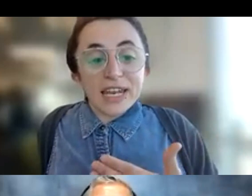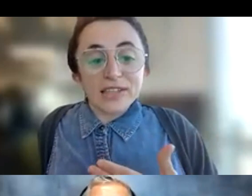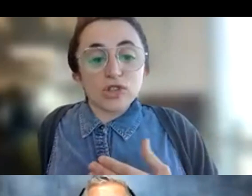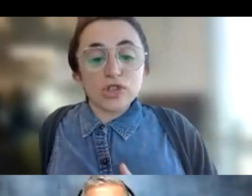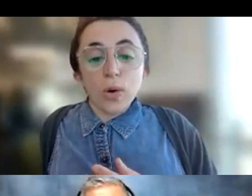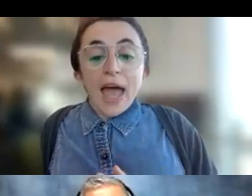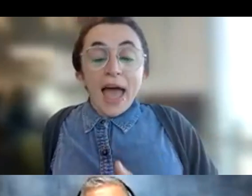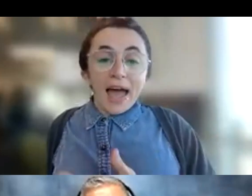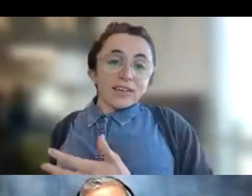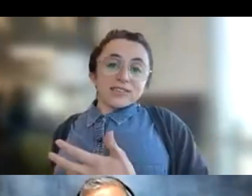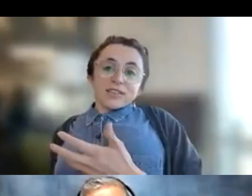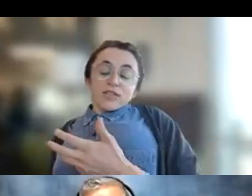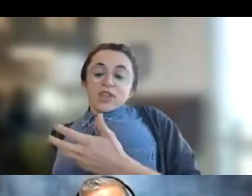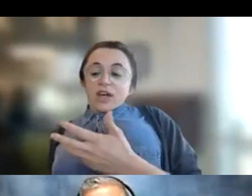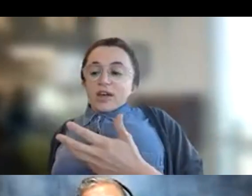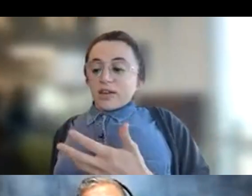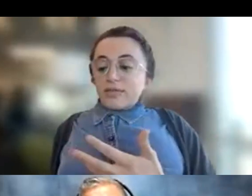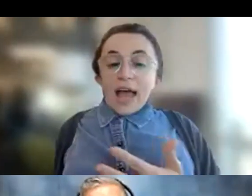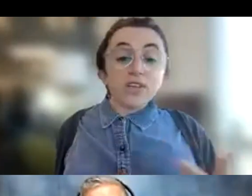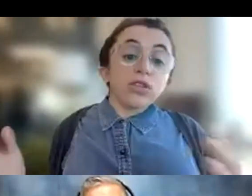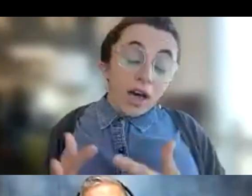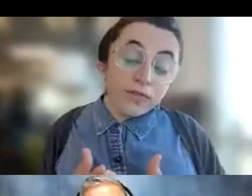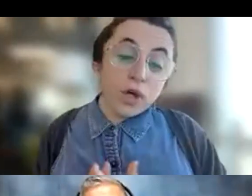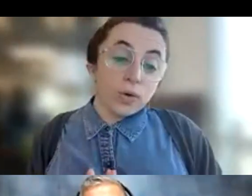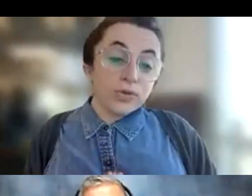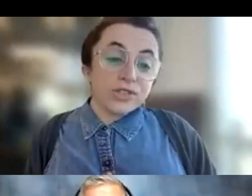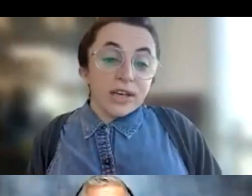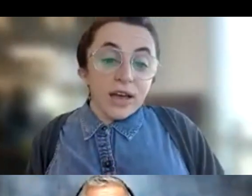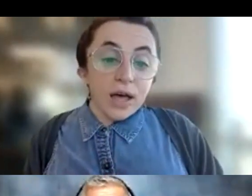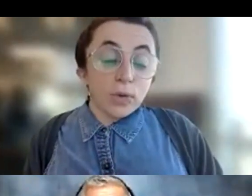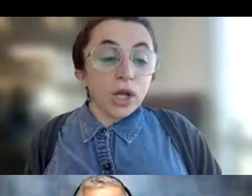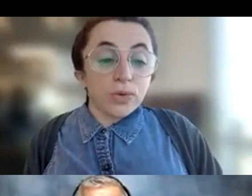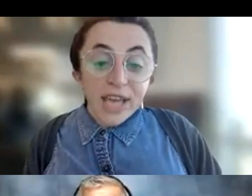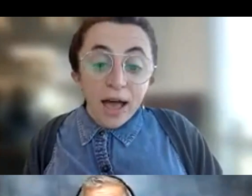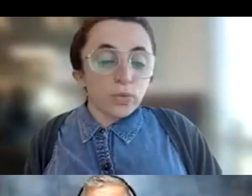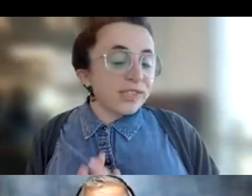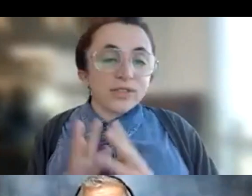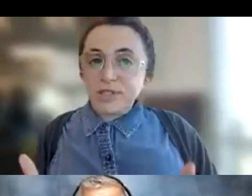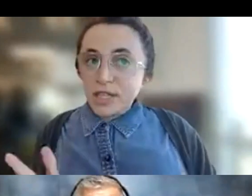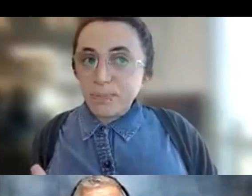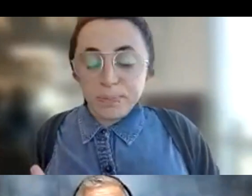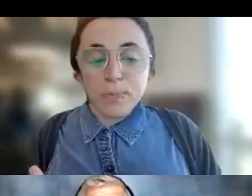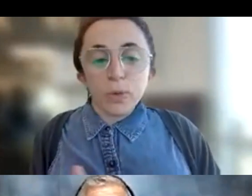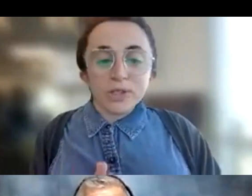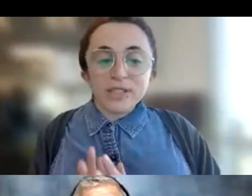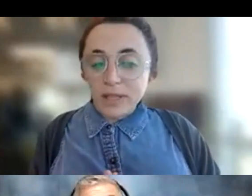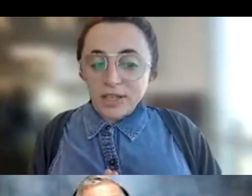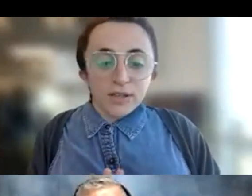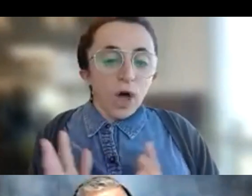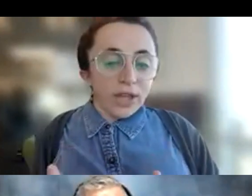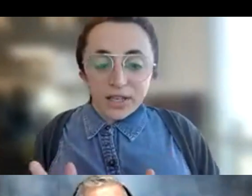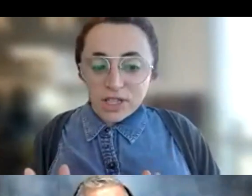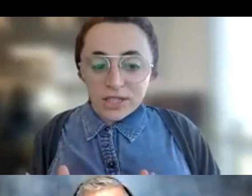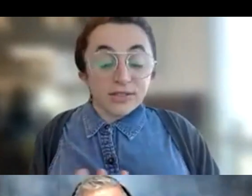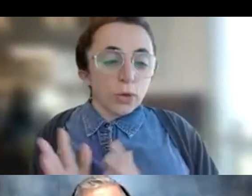institutional settings. And so as a lot of those close down, we still see people with disabilities